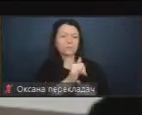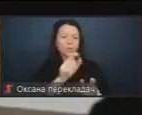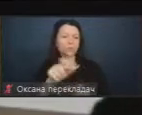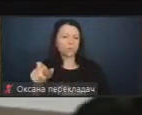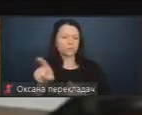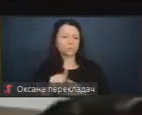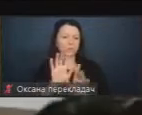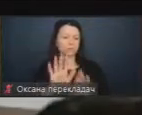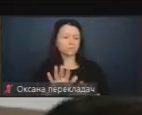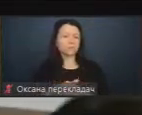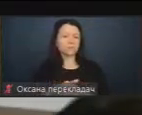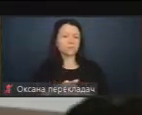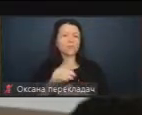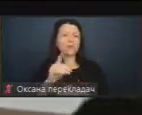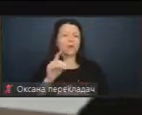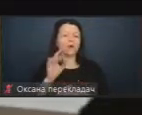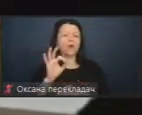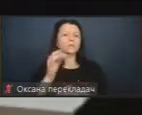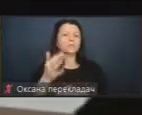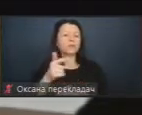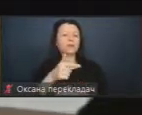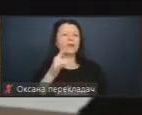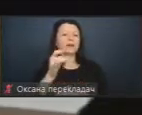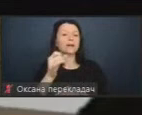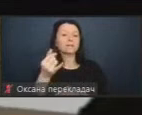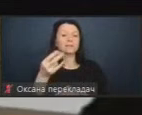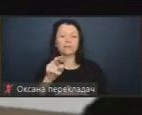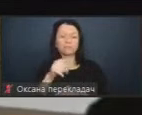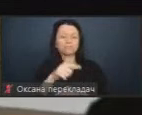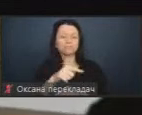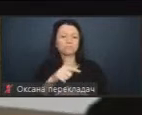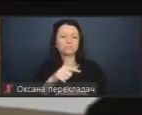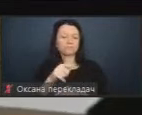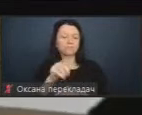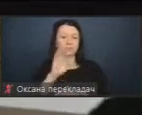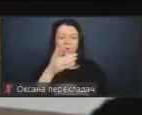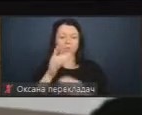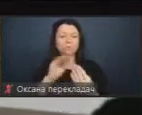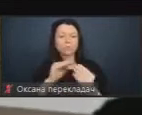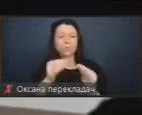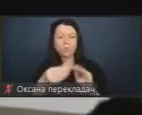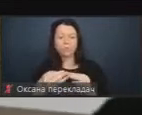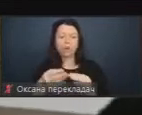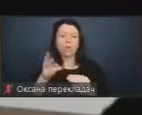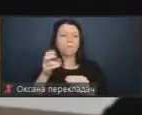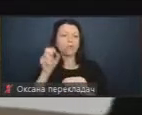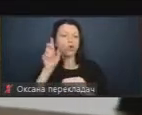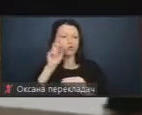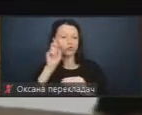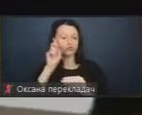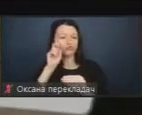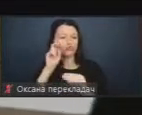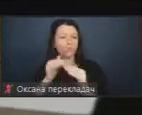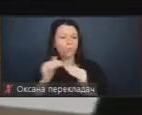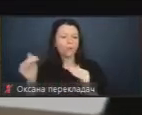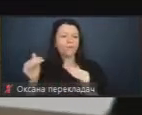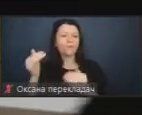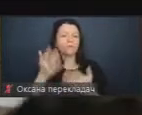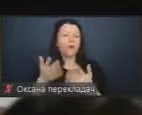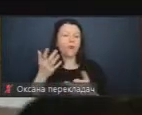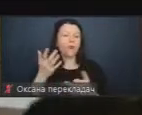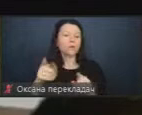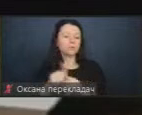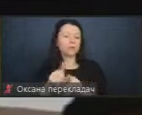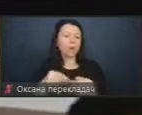country. But in general, this is a policy that we really encourage, and it takes away the risk that many people face